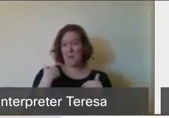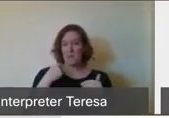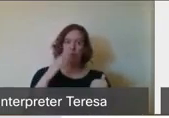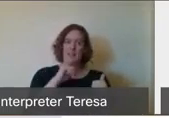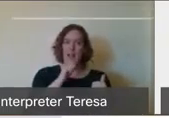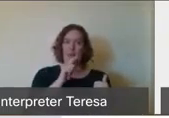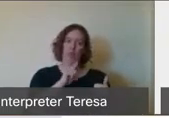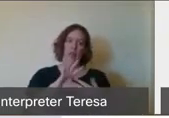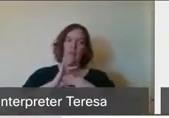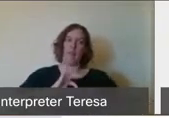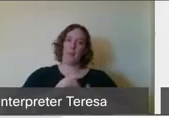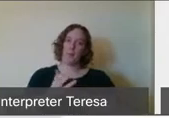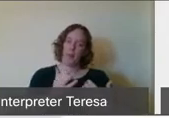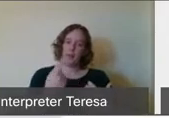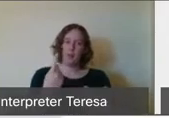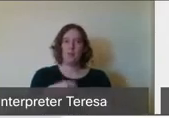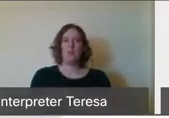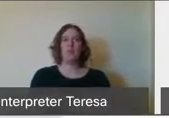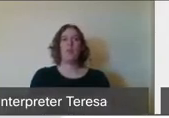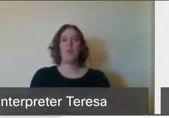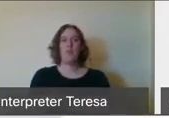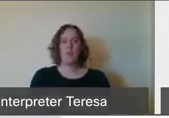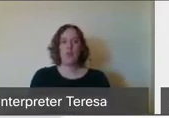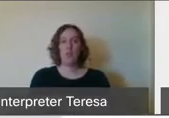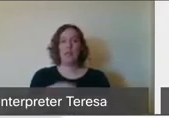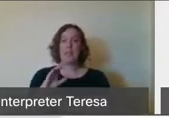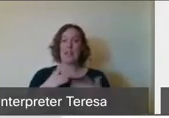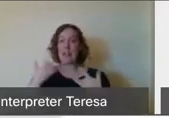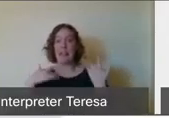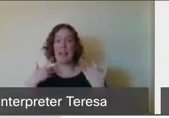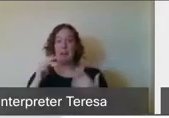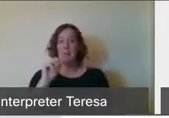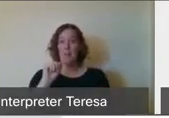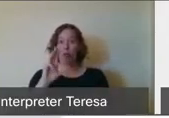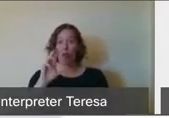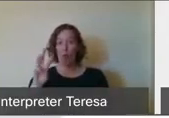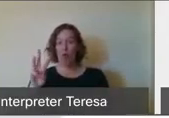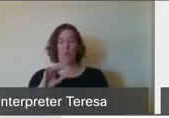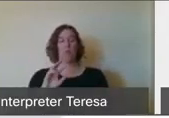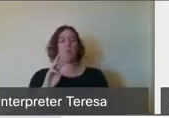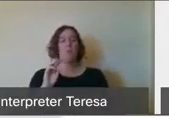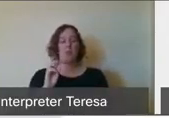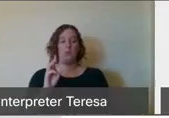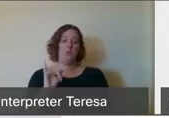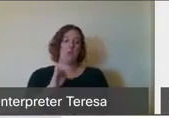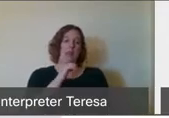attached. Elated McCall, that's a good one. I'm not even gonna, not to show favorites, but that's a good